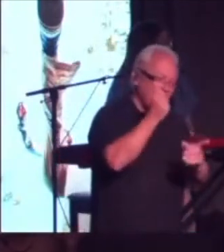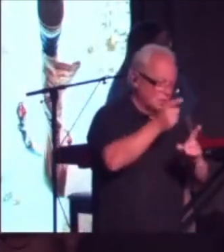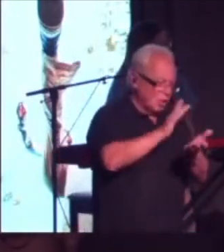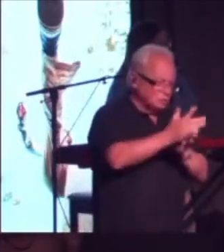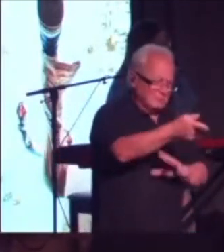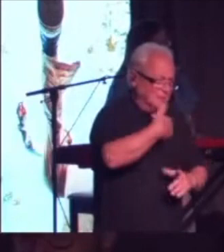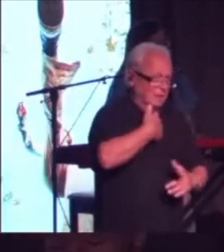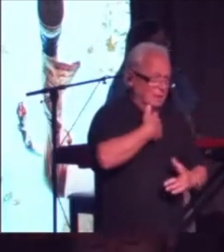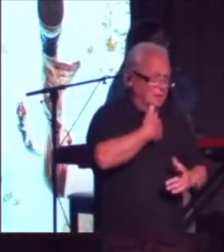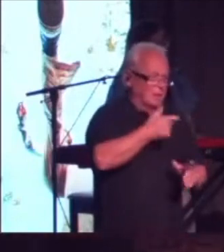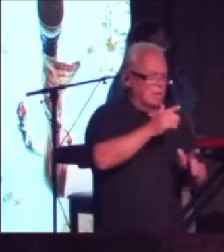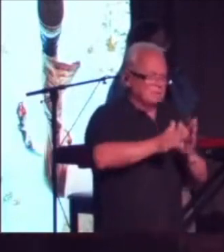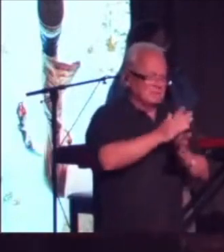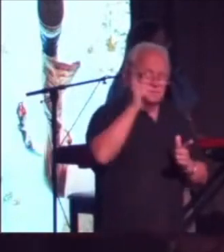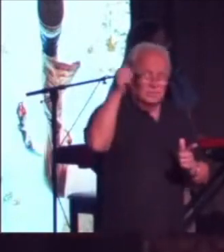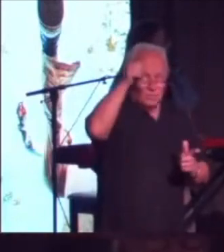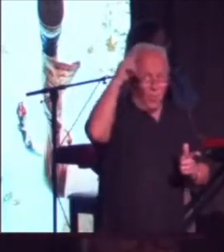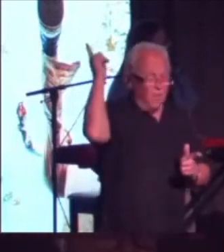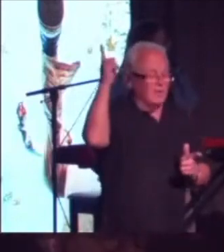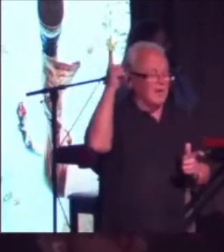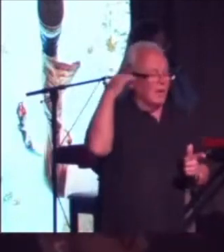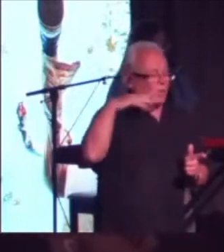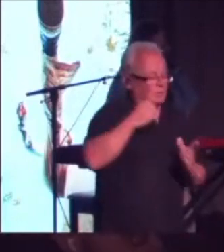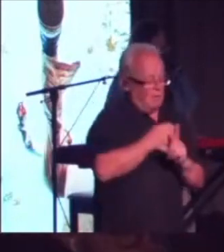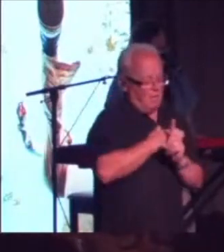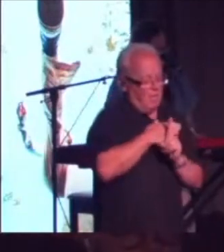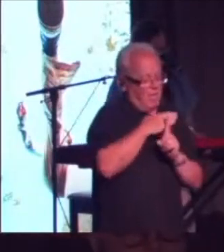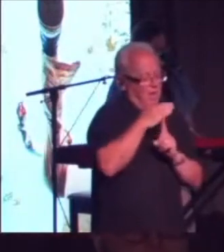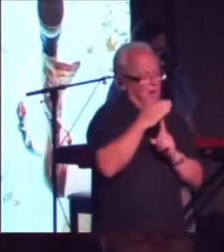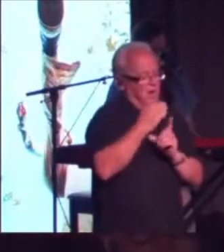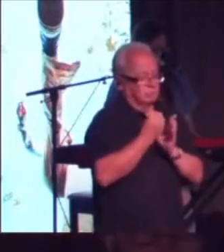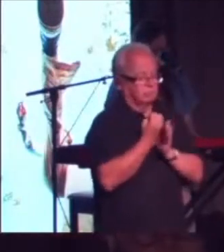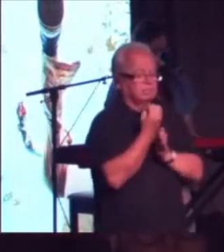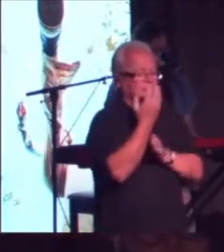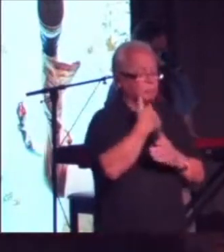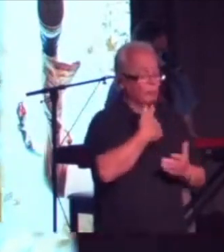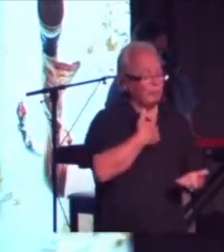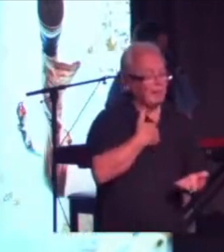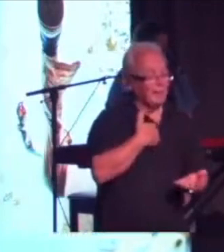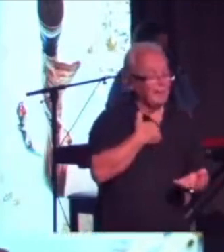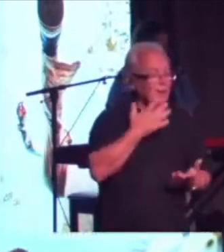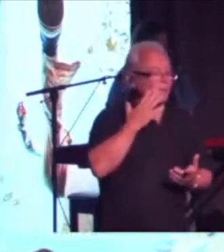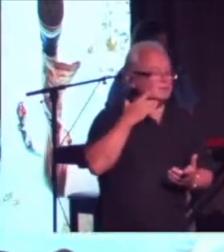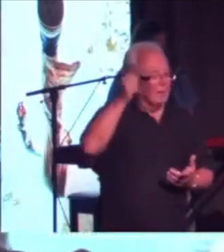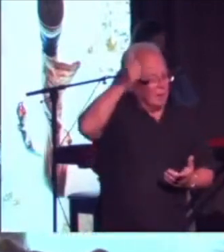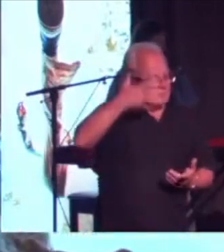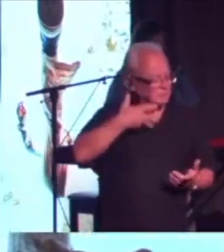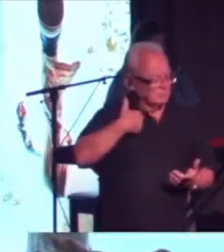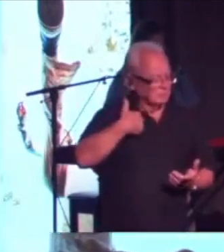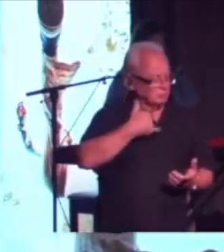for increase in your life. He's sensitive. He understands. Hebrews says we haven't a high priest that cannot be